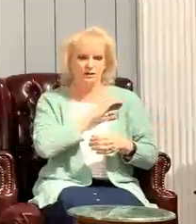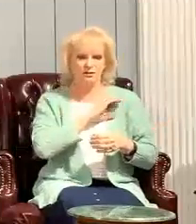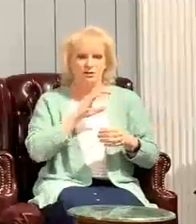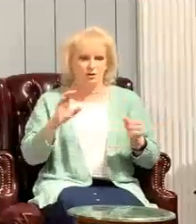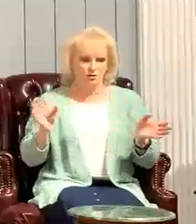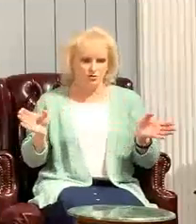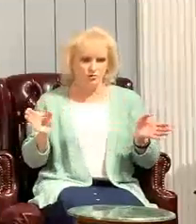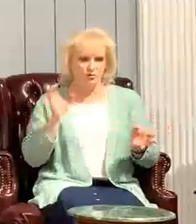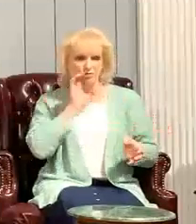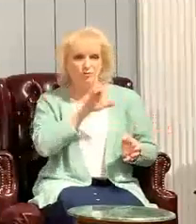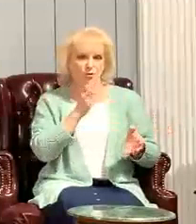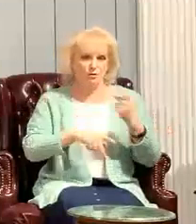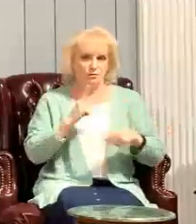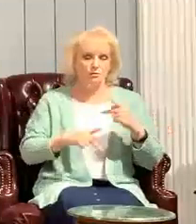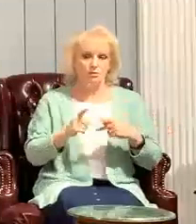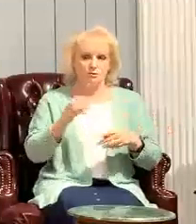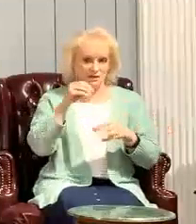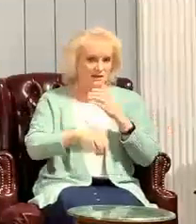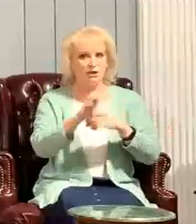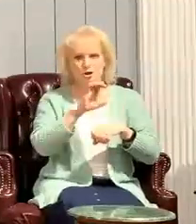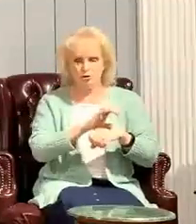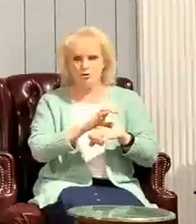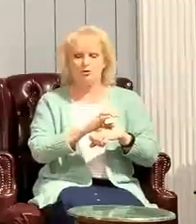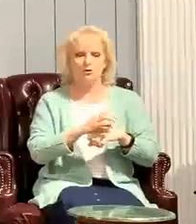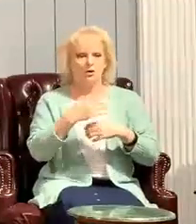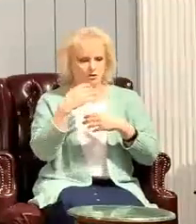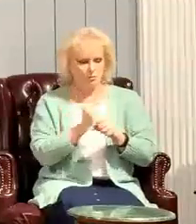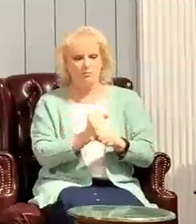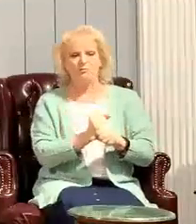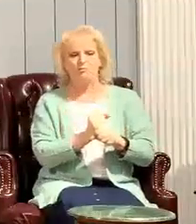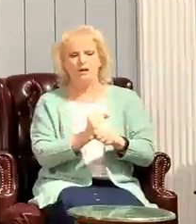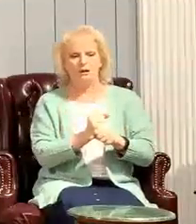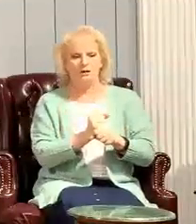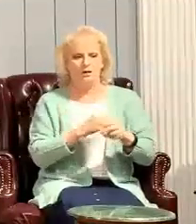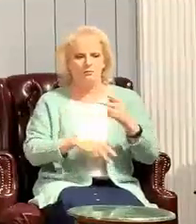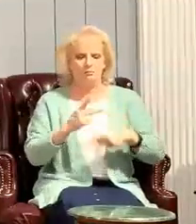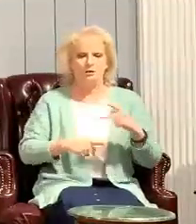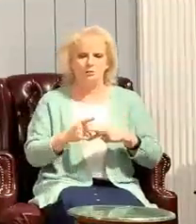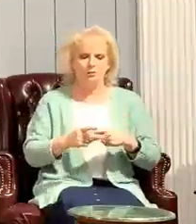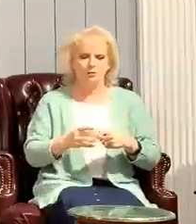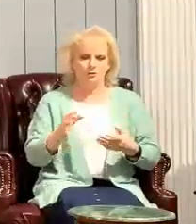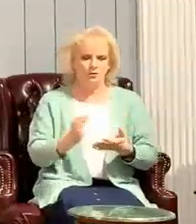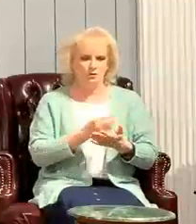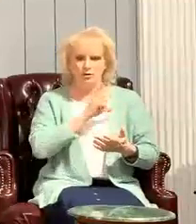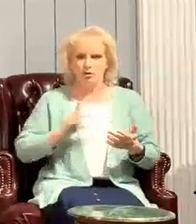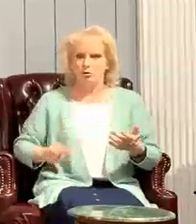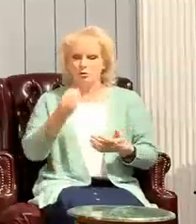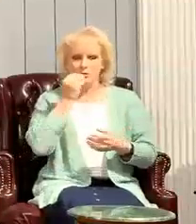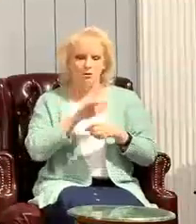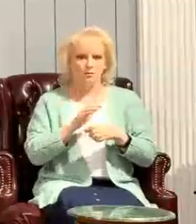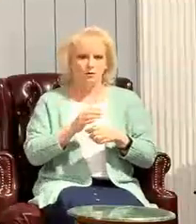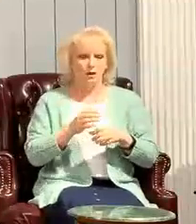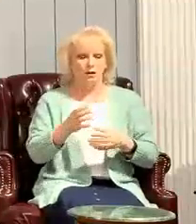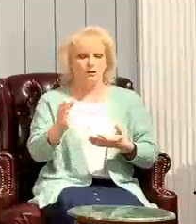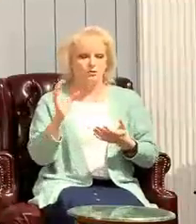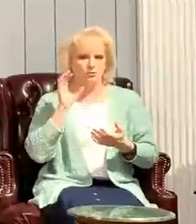to make people be in the house of God, to make people take communion, to make people baptize their babies,